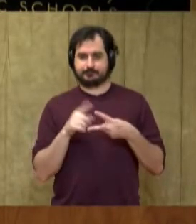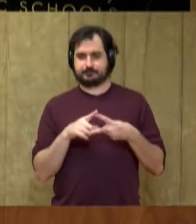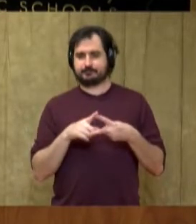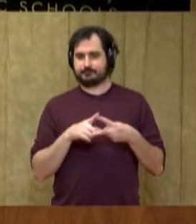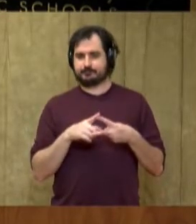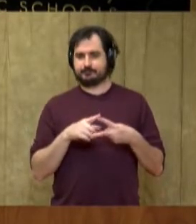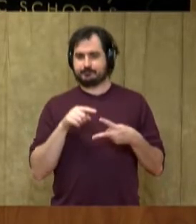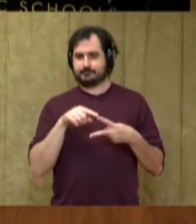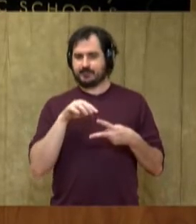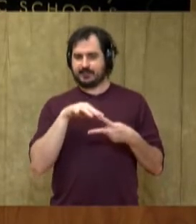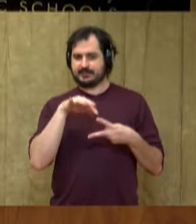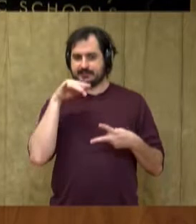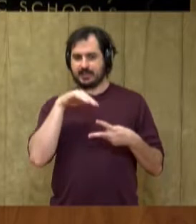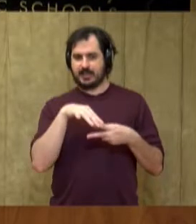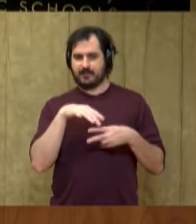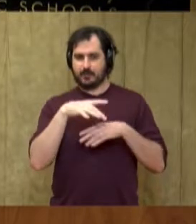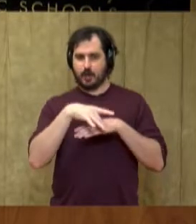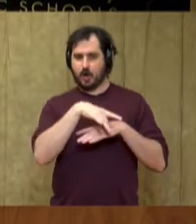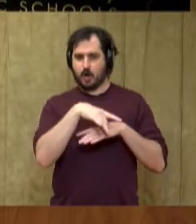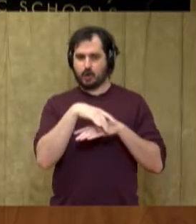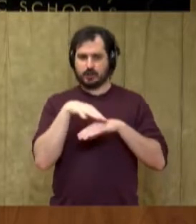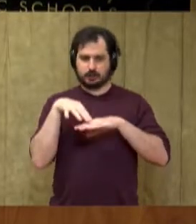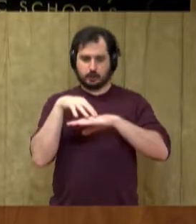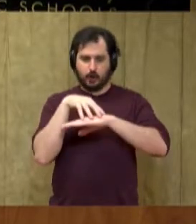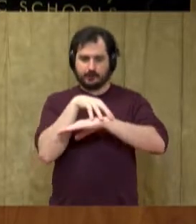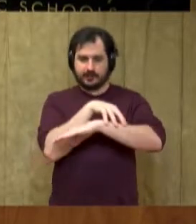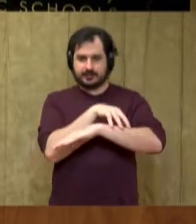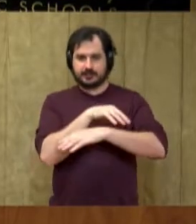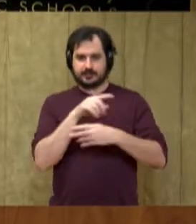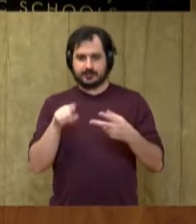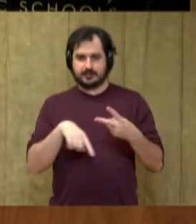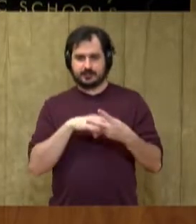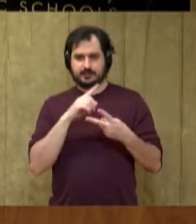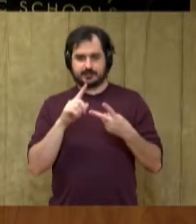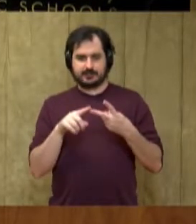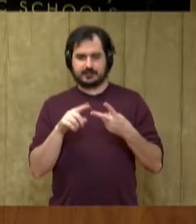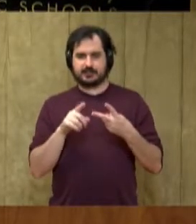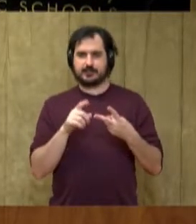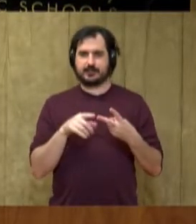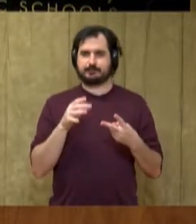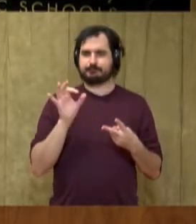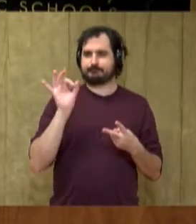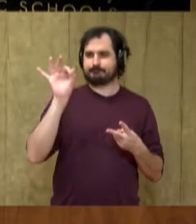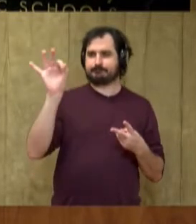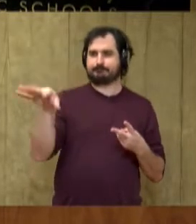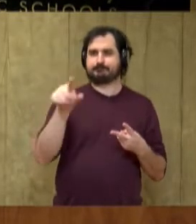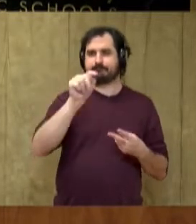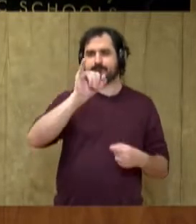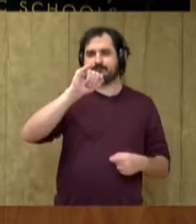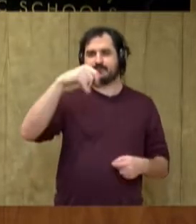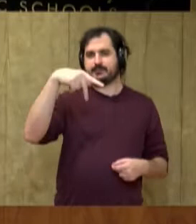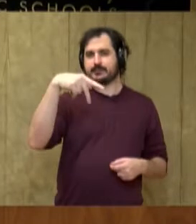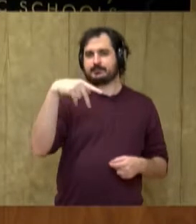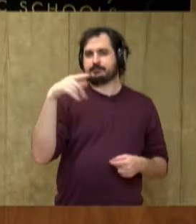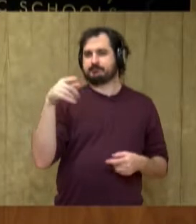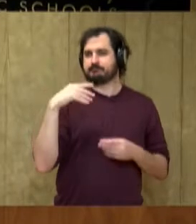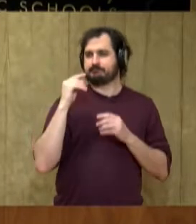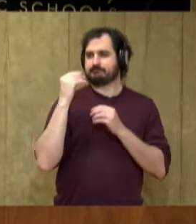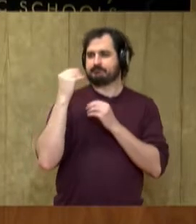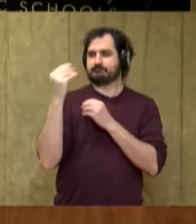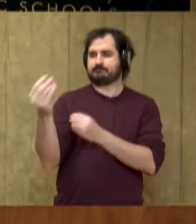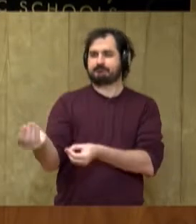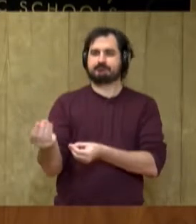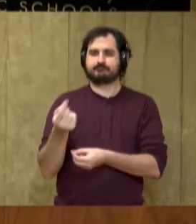surface, or we have a tip, token of appreciation. Well, I think the Earth's surface